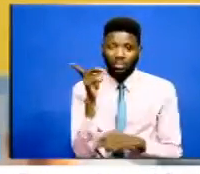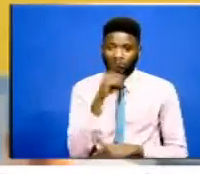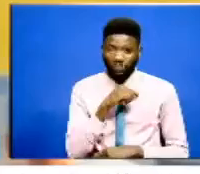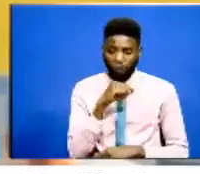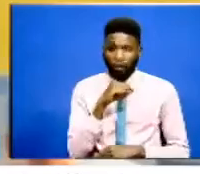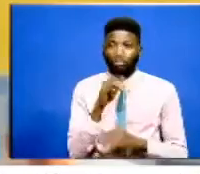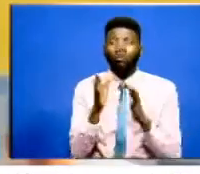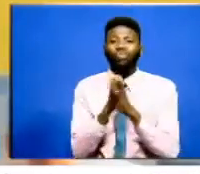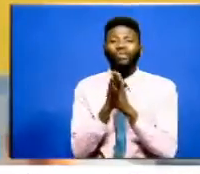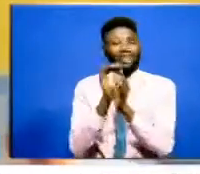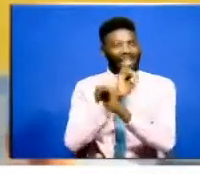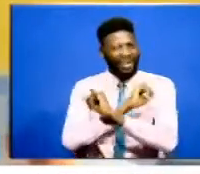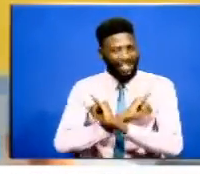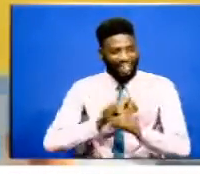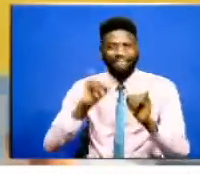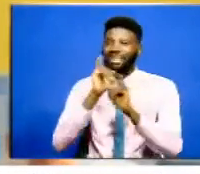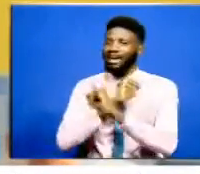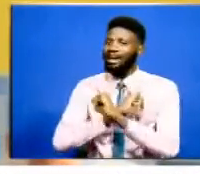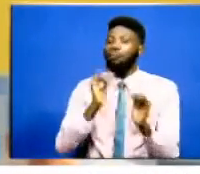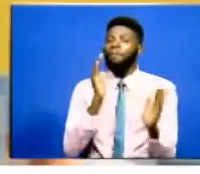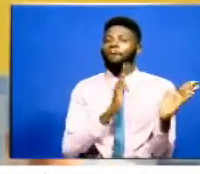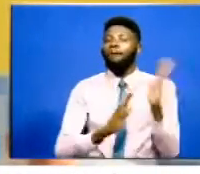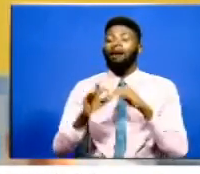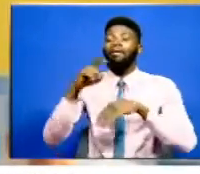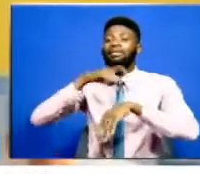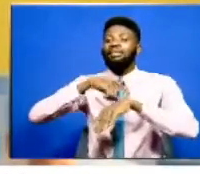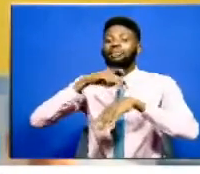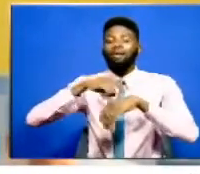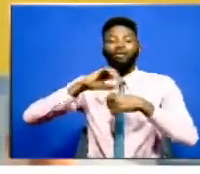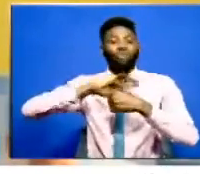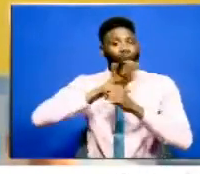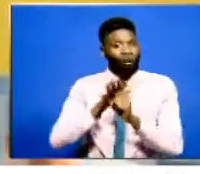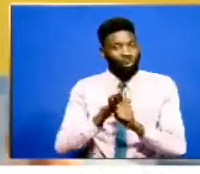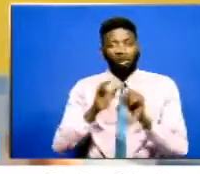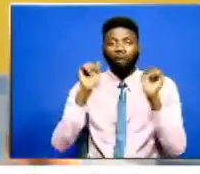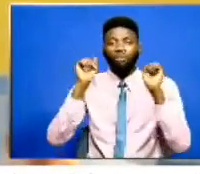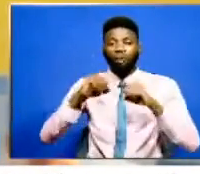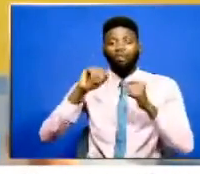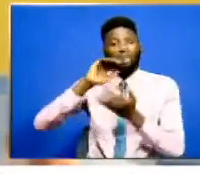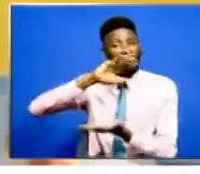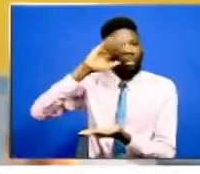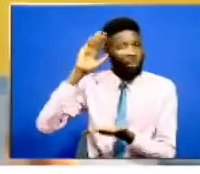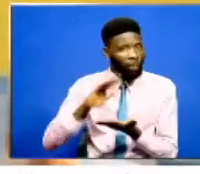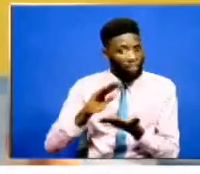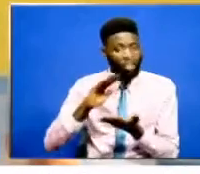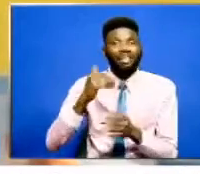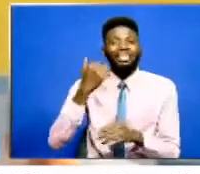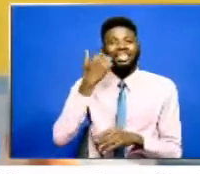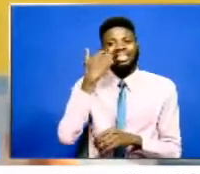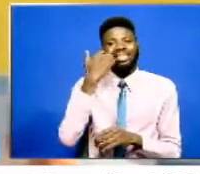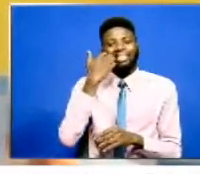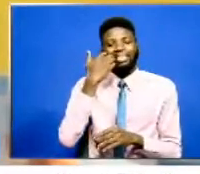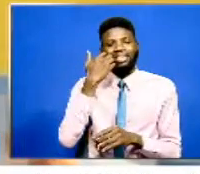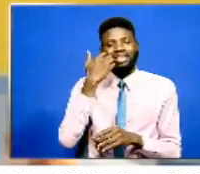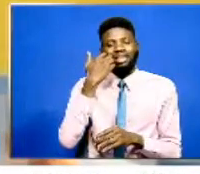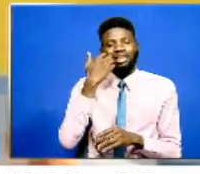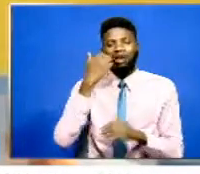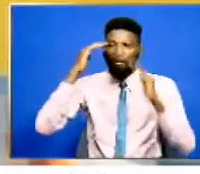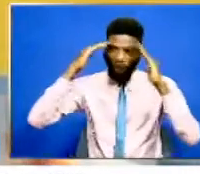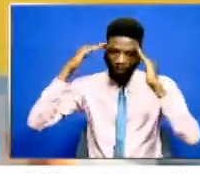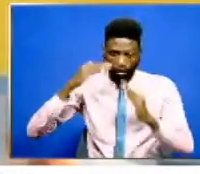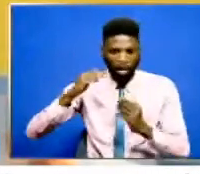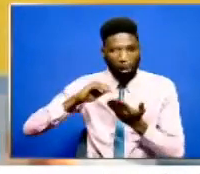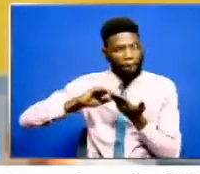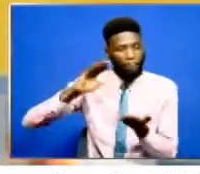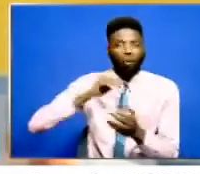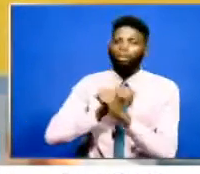measures, even during the COVID-19 period, it is possible to reduce the disease burden by working more at prevention than